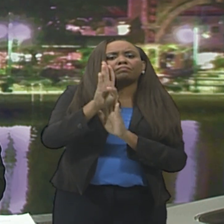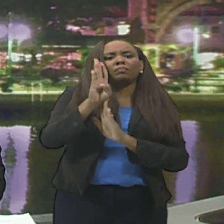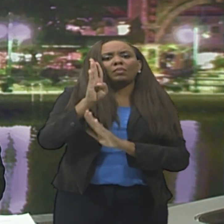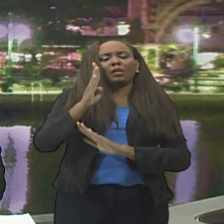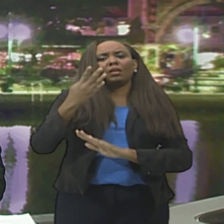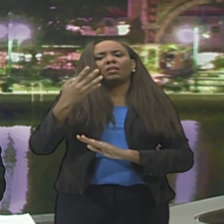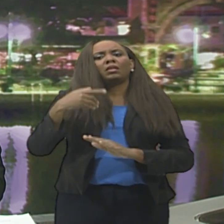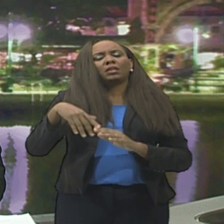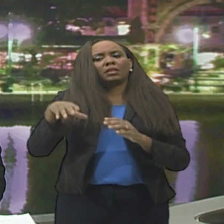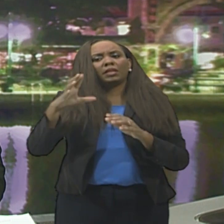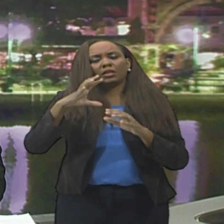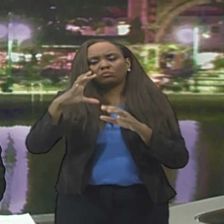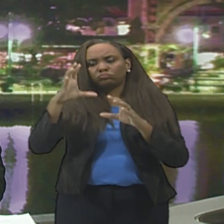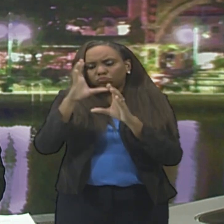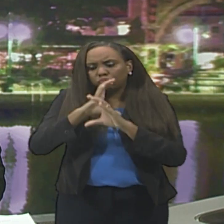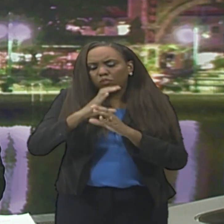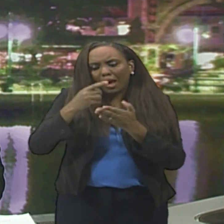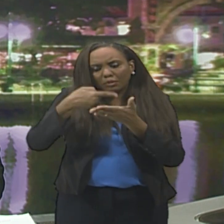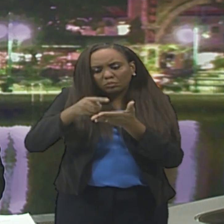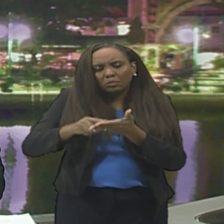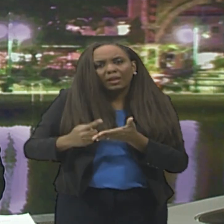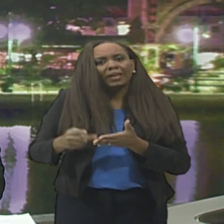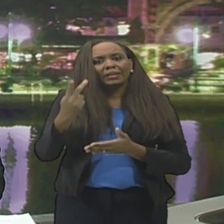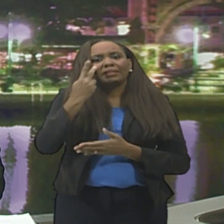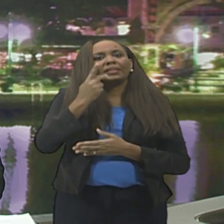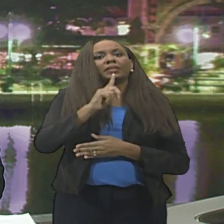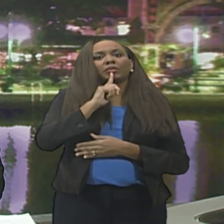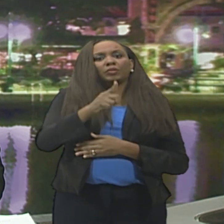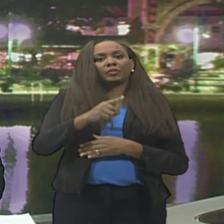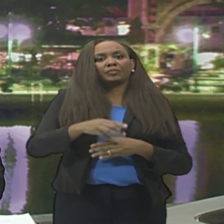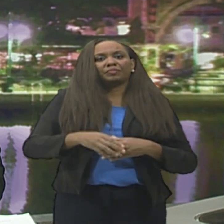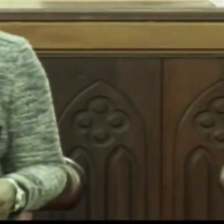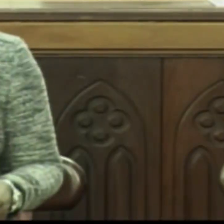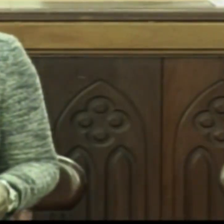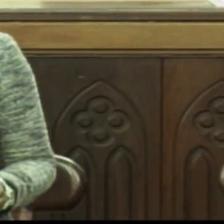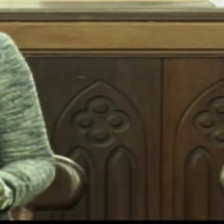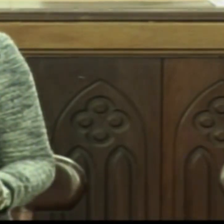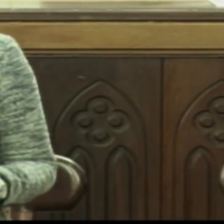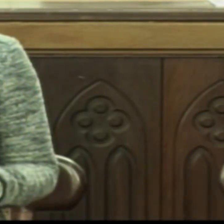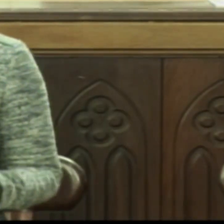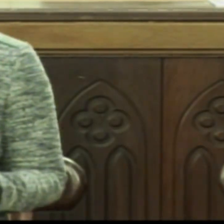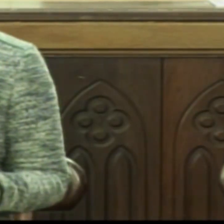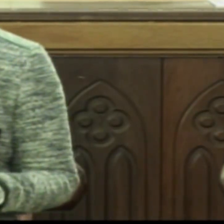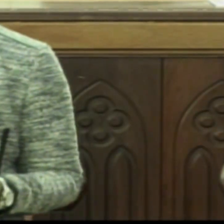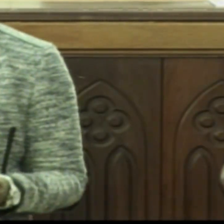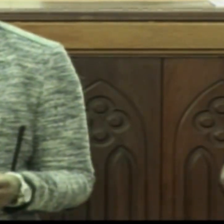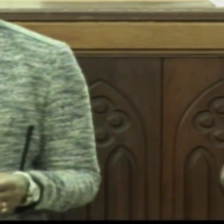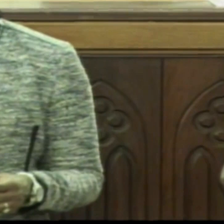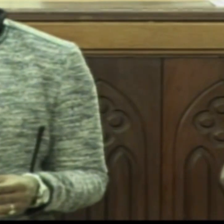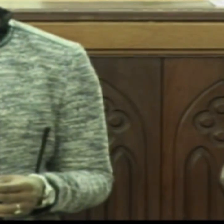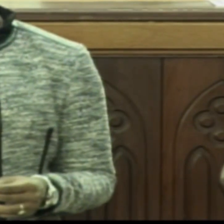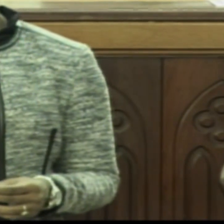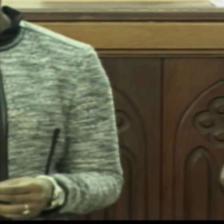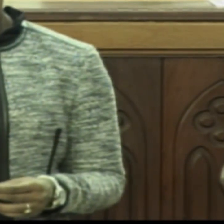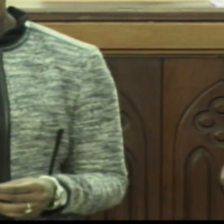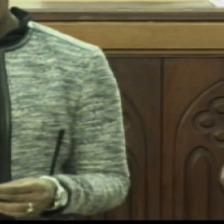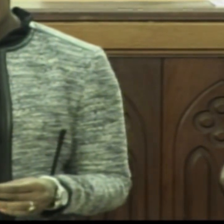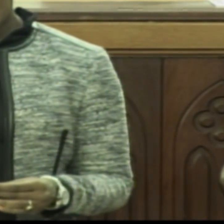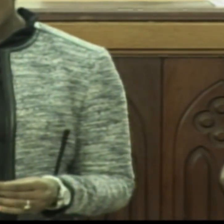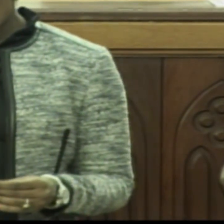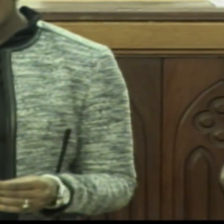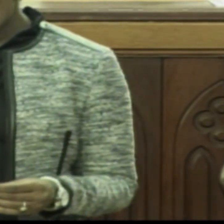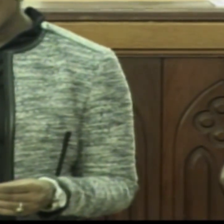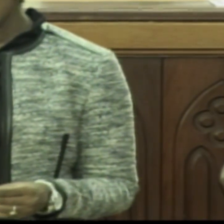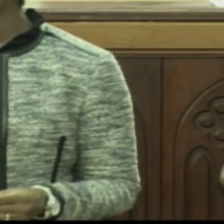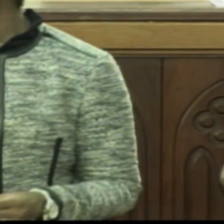been established through research. Those studies found certain things. One of those was that